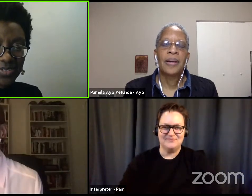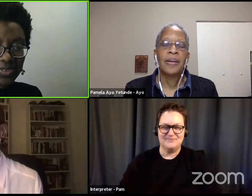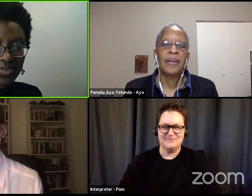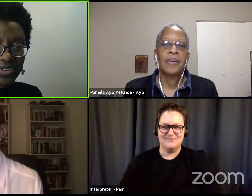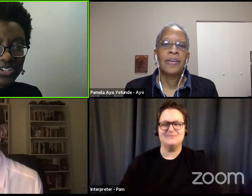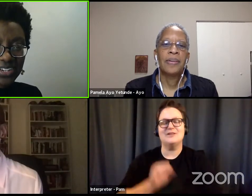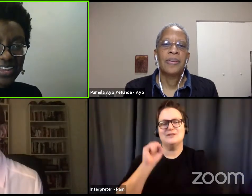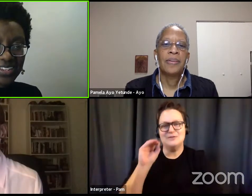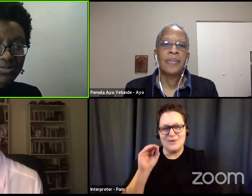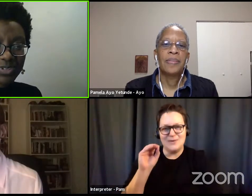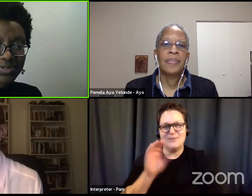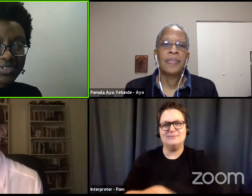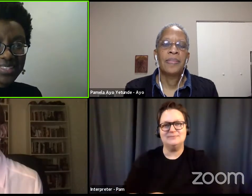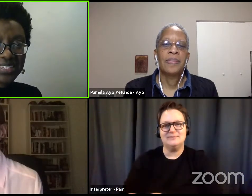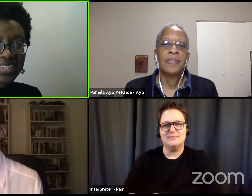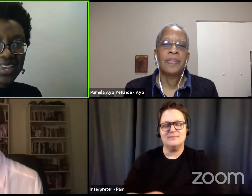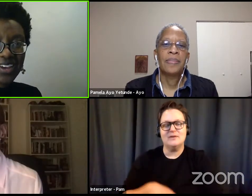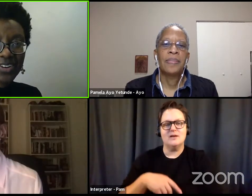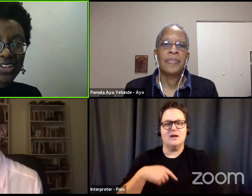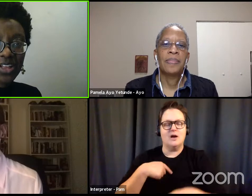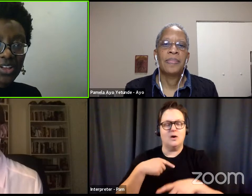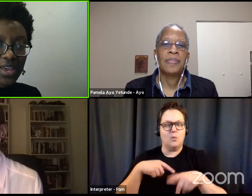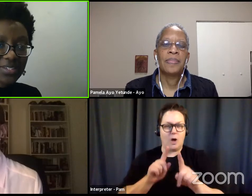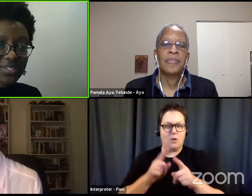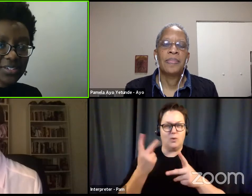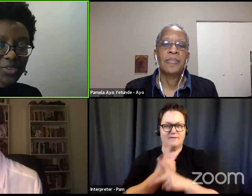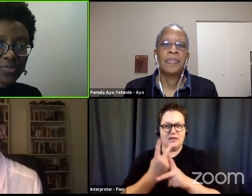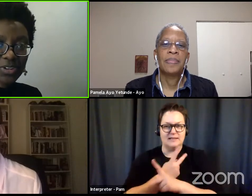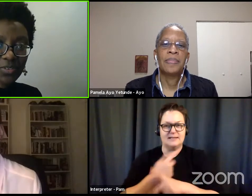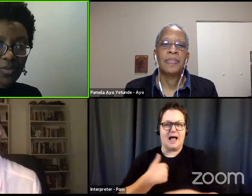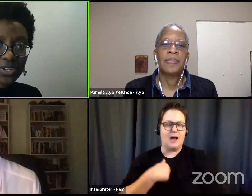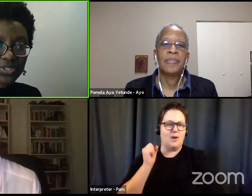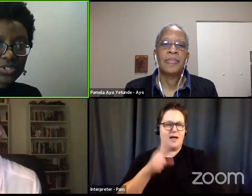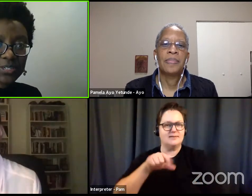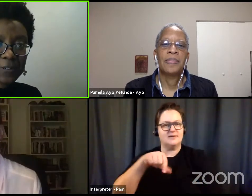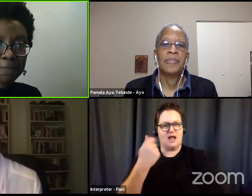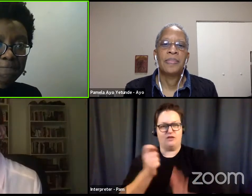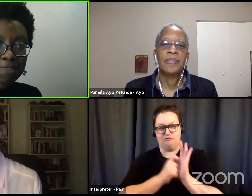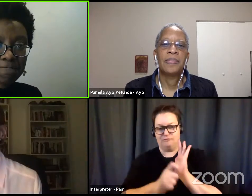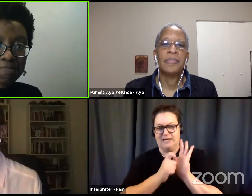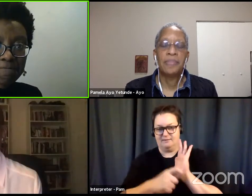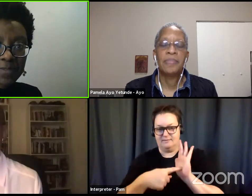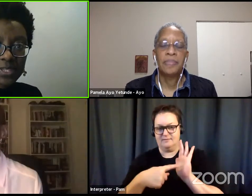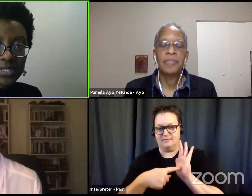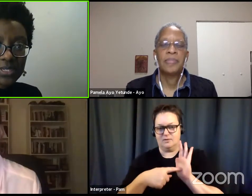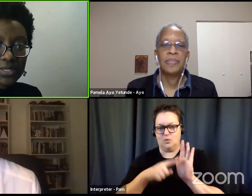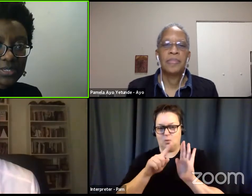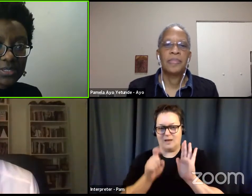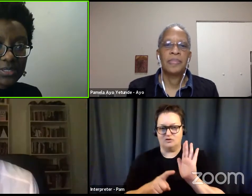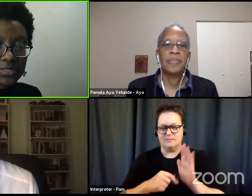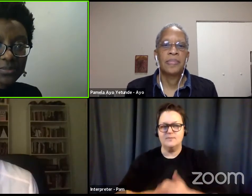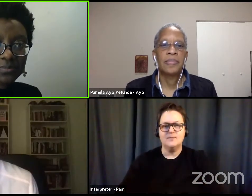So as we're sorting this out, I'll ask another written question.